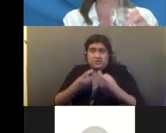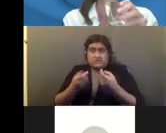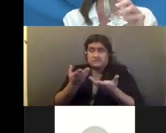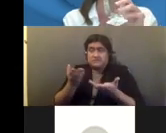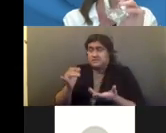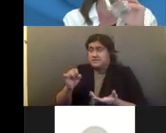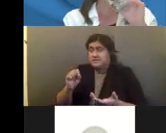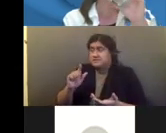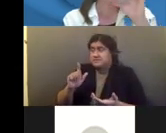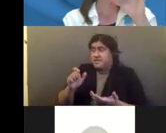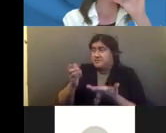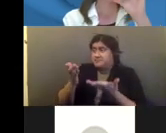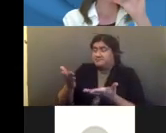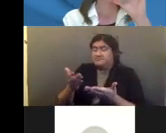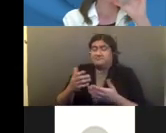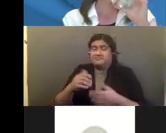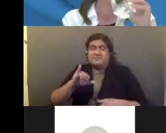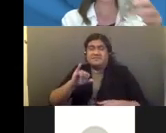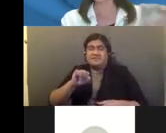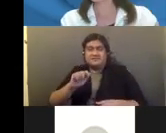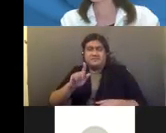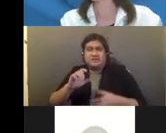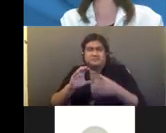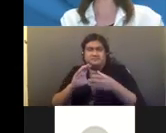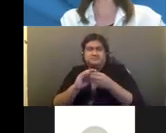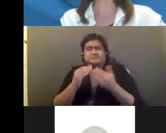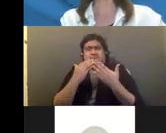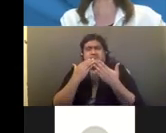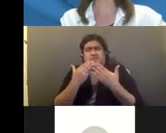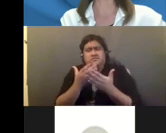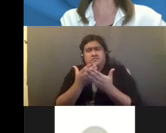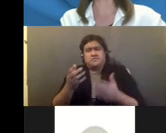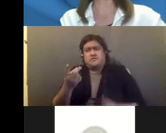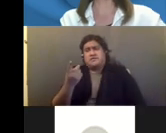Fantastic. Thank you so much, Dr. Weimer. That was